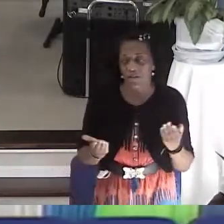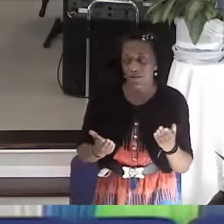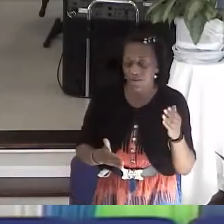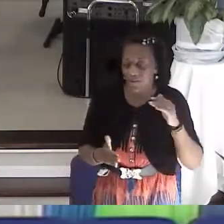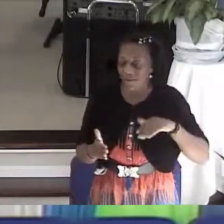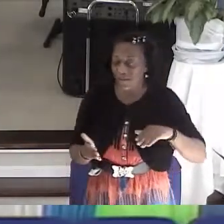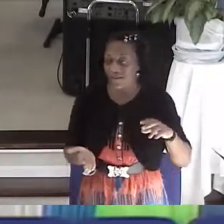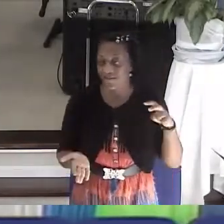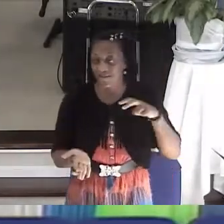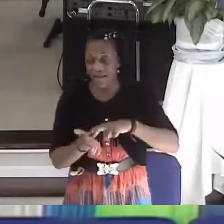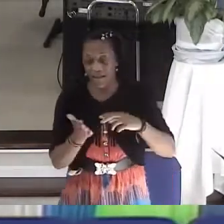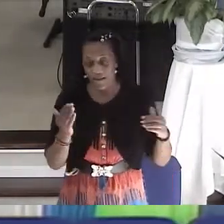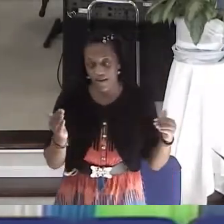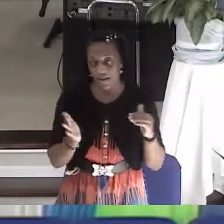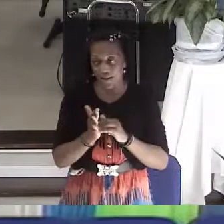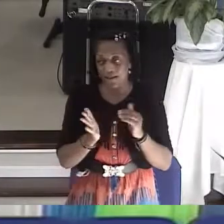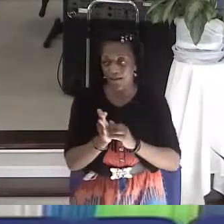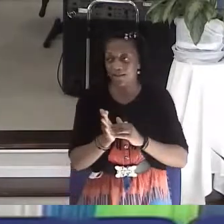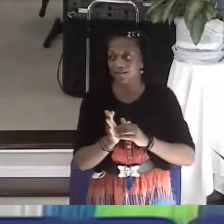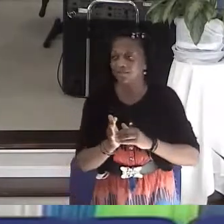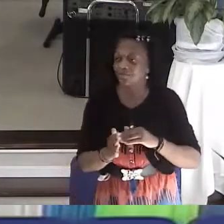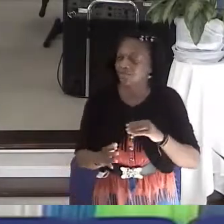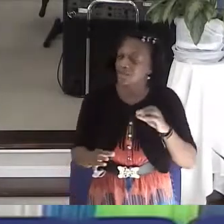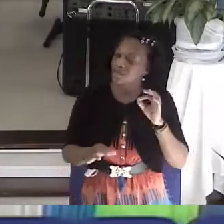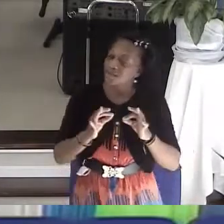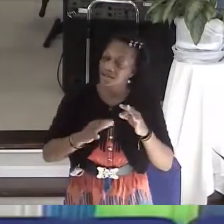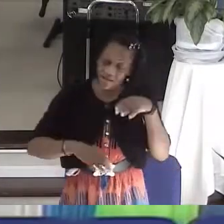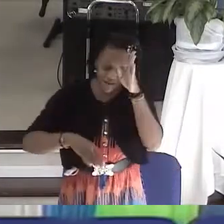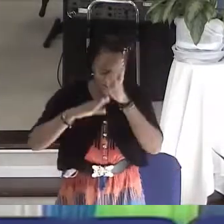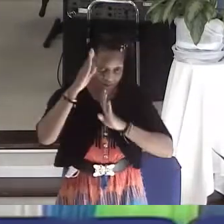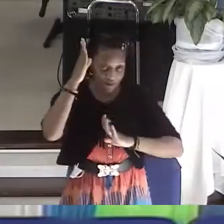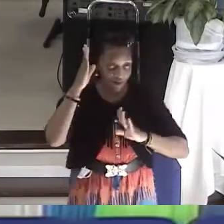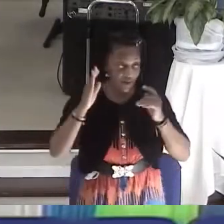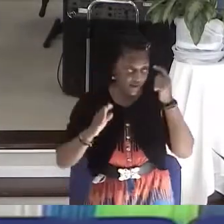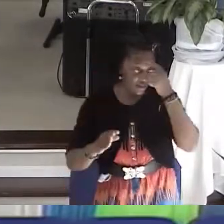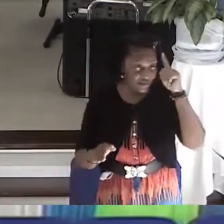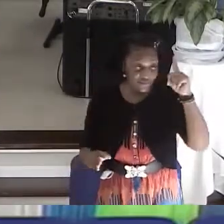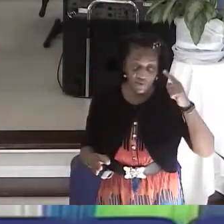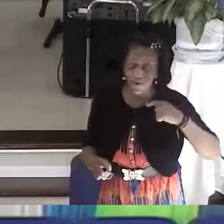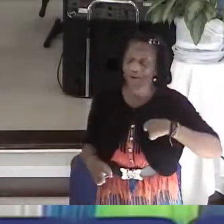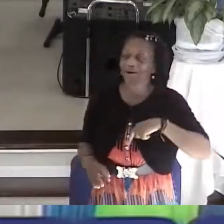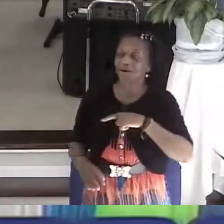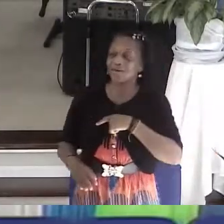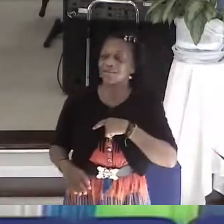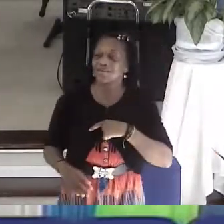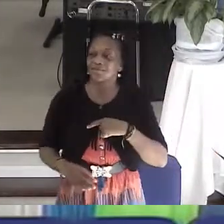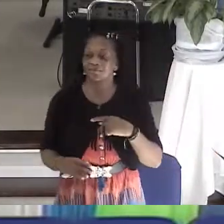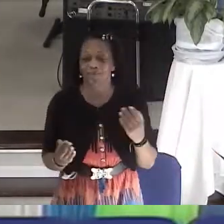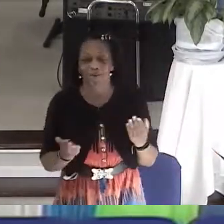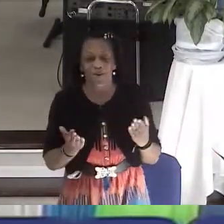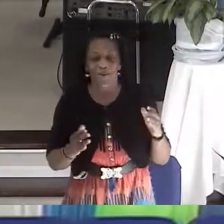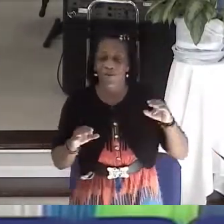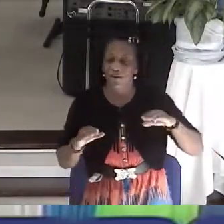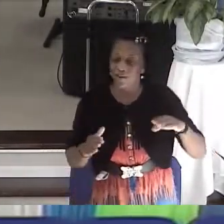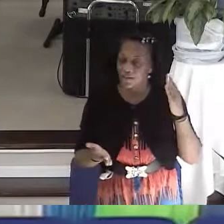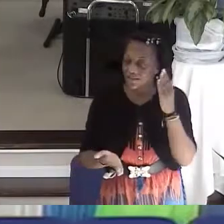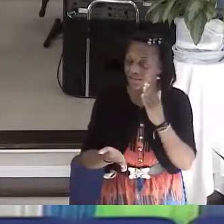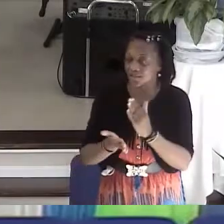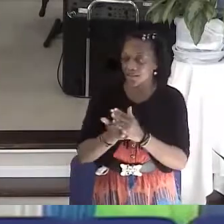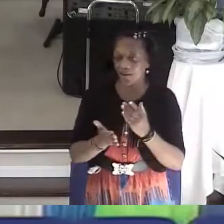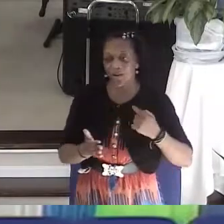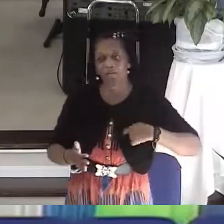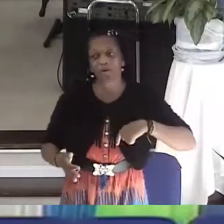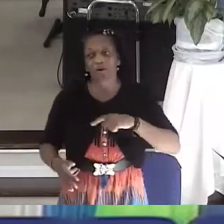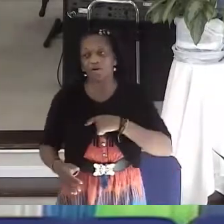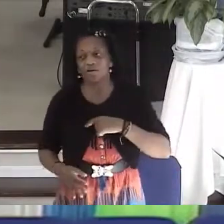And if our God is for us, then who could ever stop us? And if our God is with us, then what